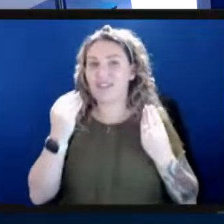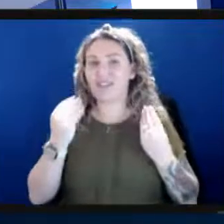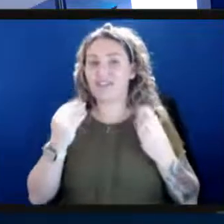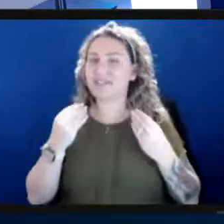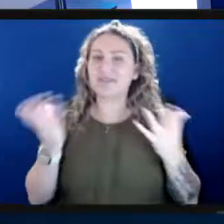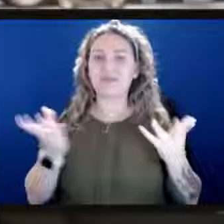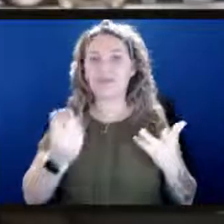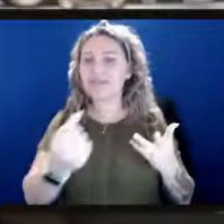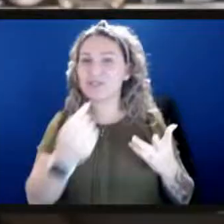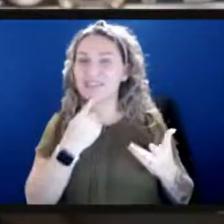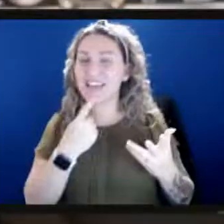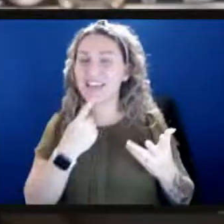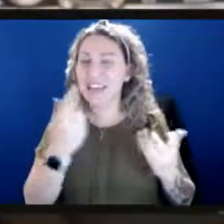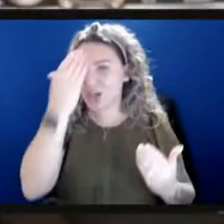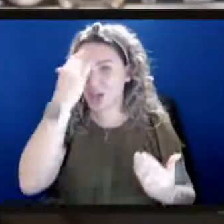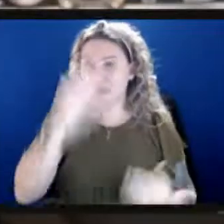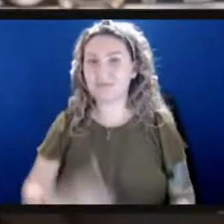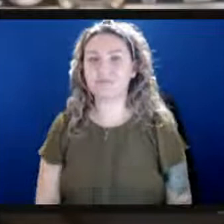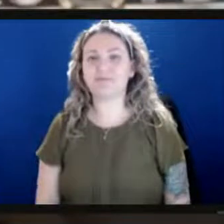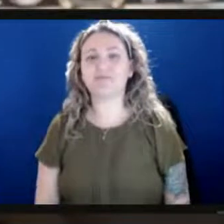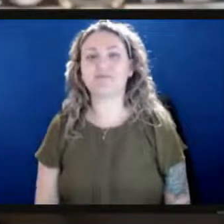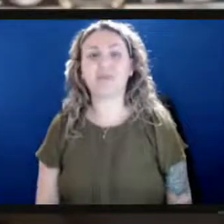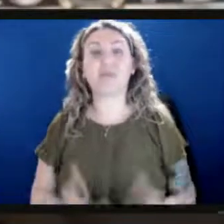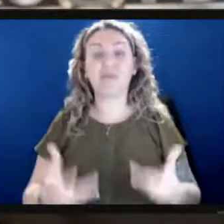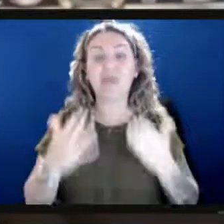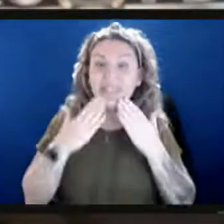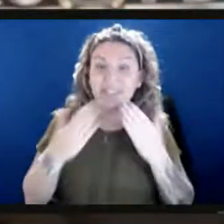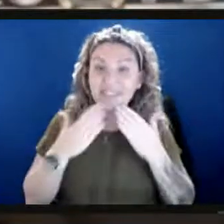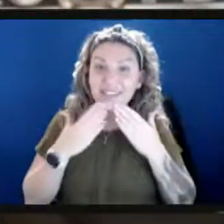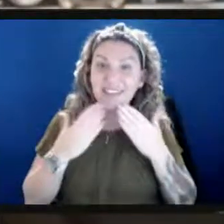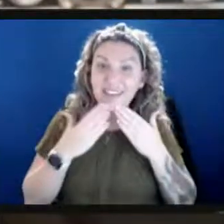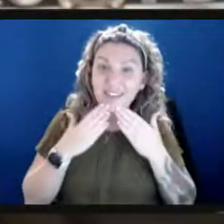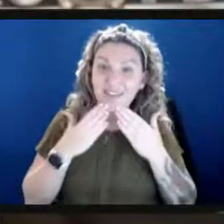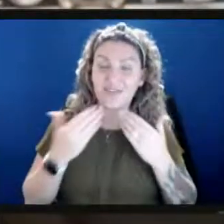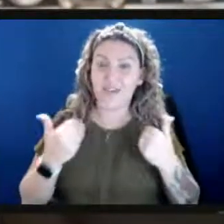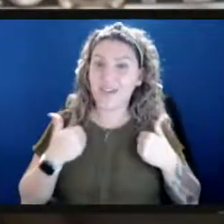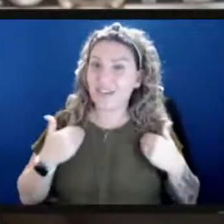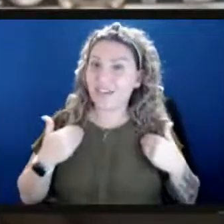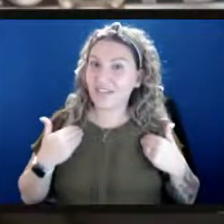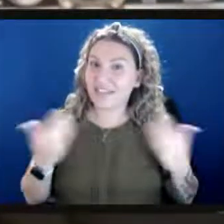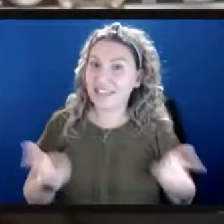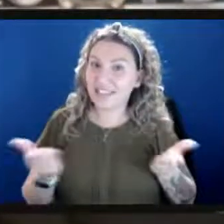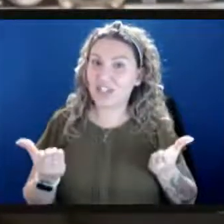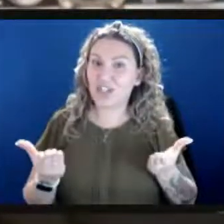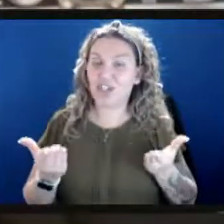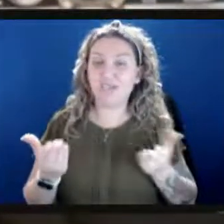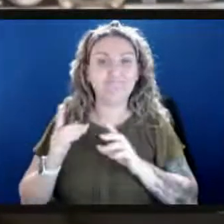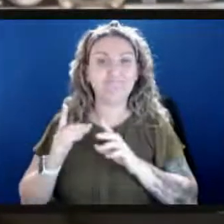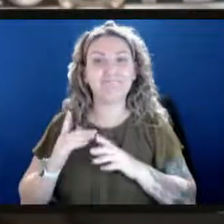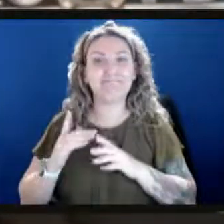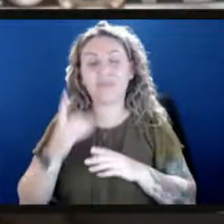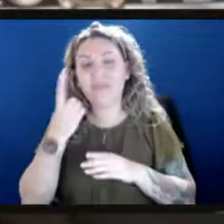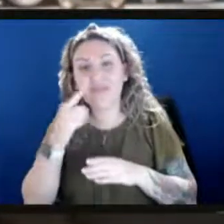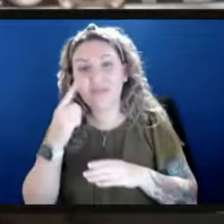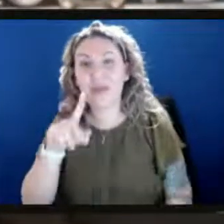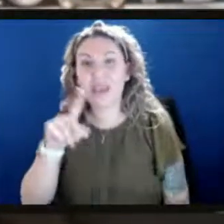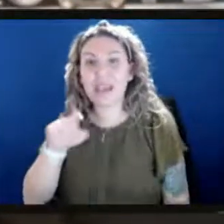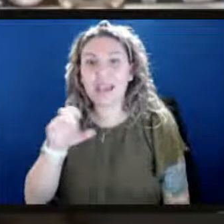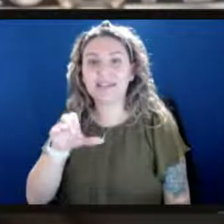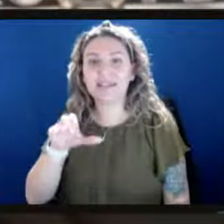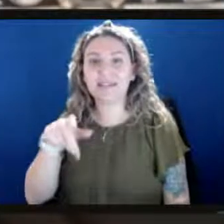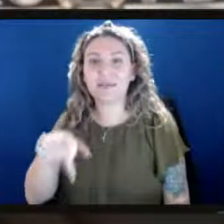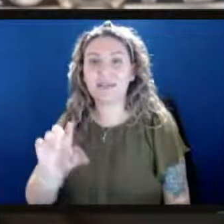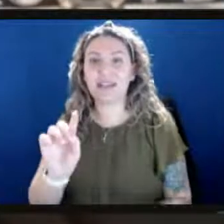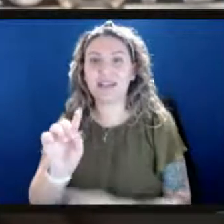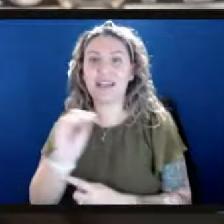to know? I just want to thank you guys for having us on behalf of KCPD and all of the great work that our